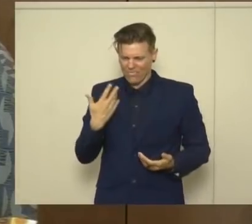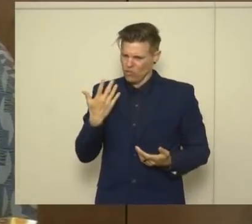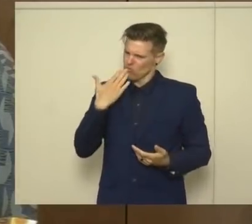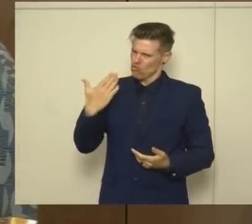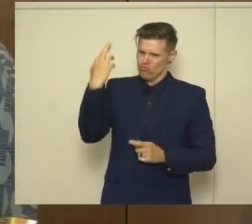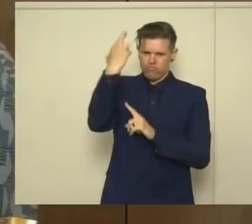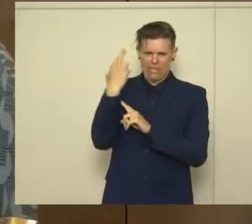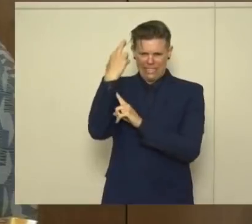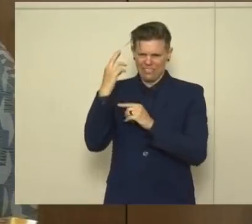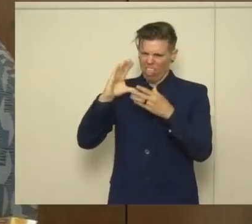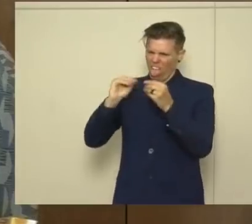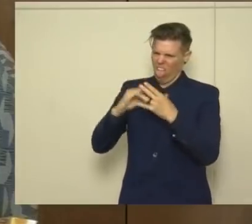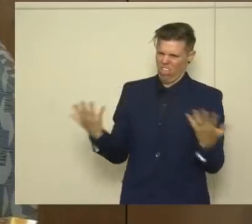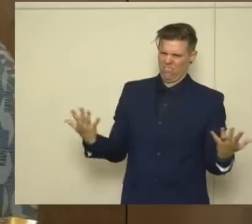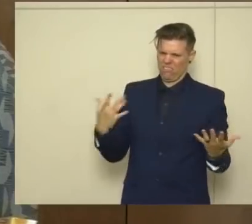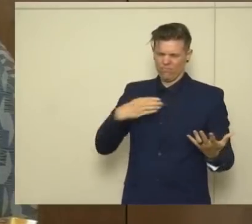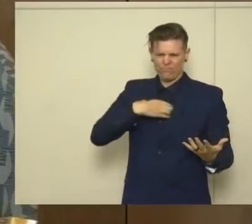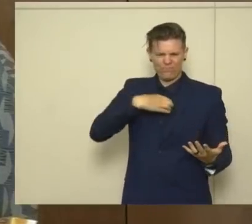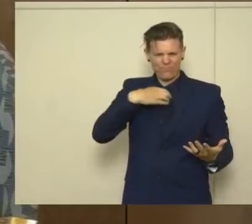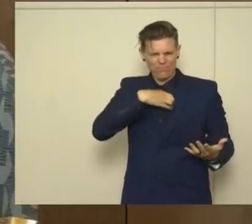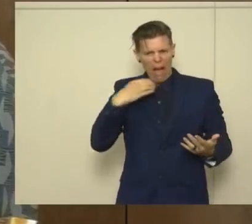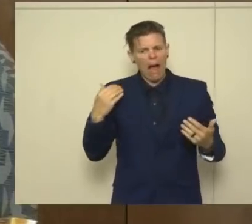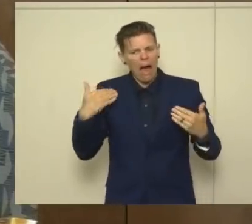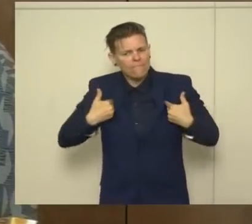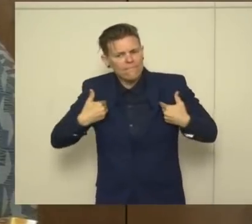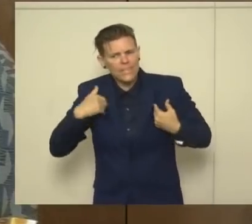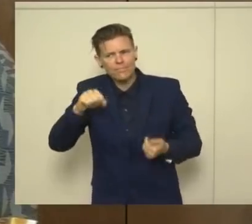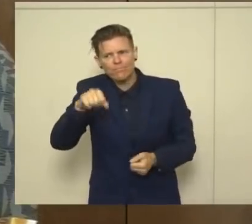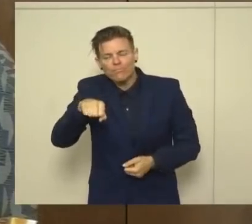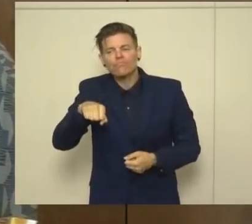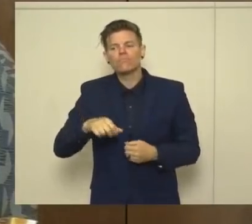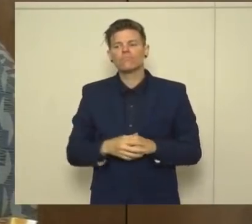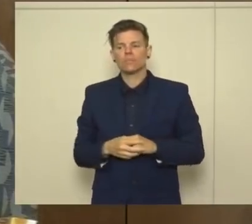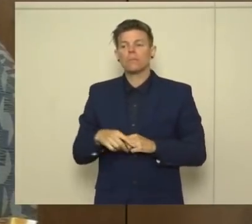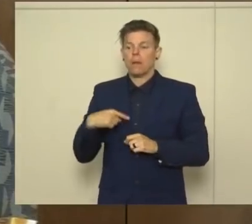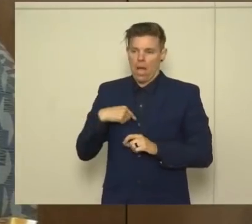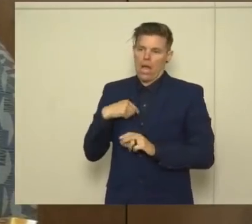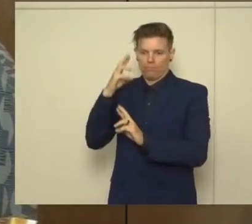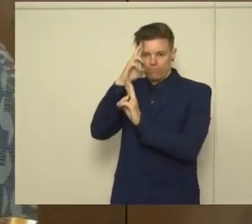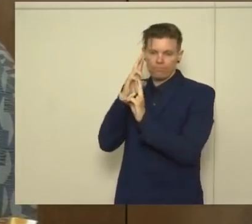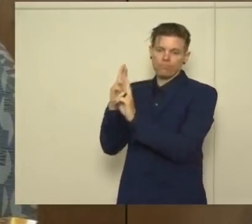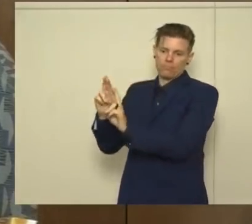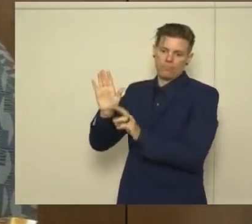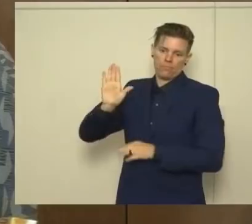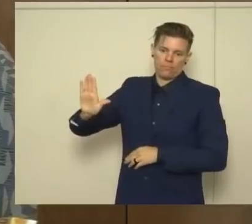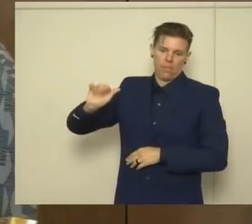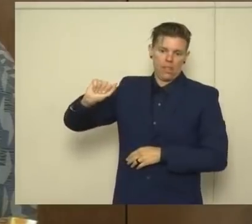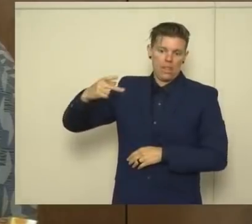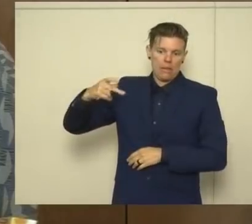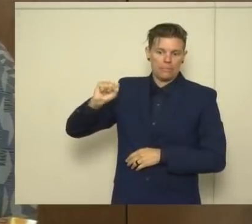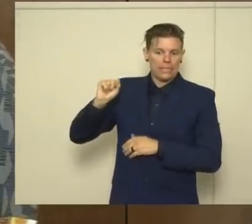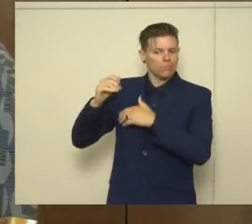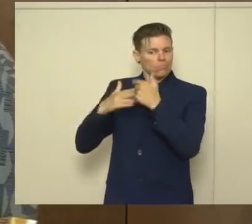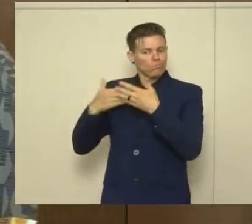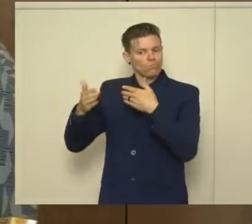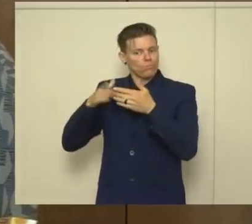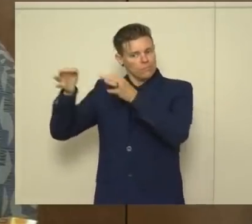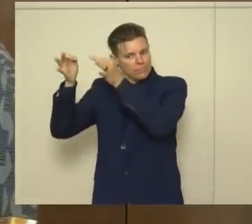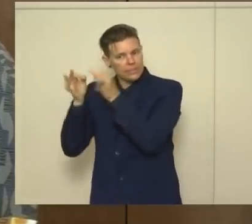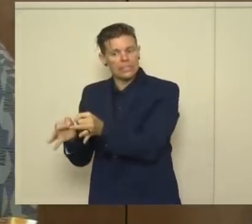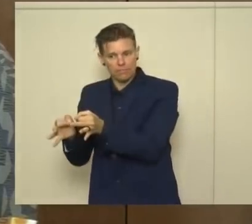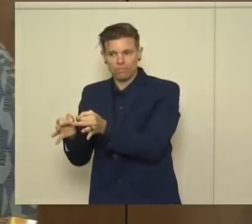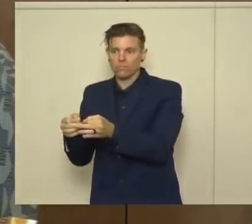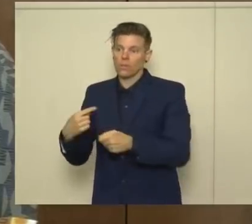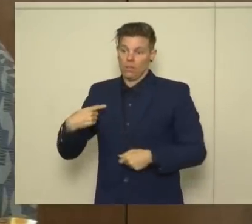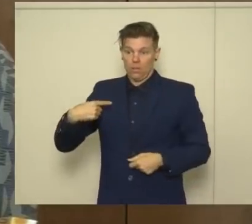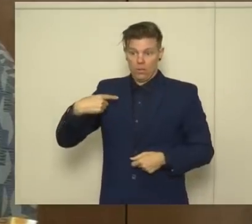And I appreciate that they were decisive. But for me to say that they made the right or the wrong decision, my